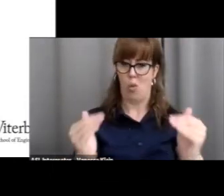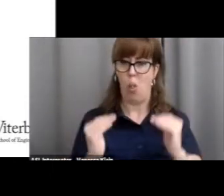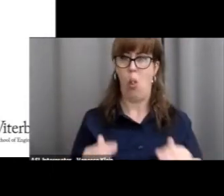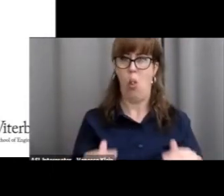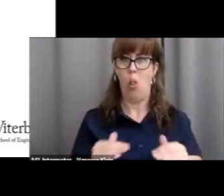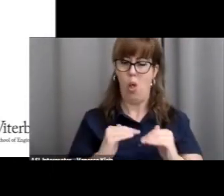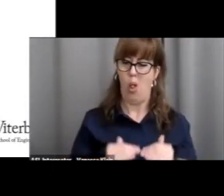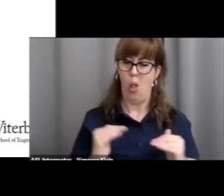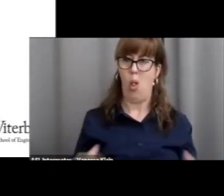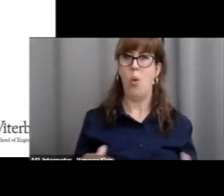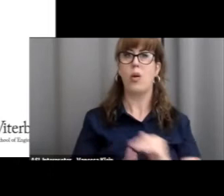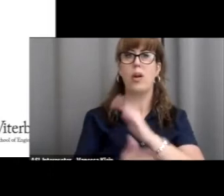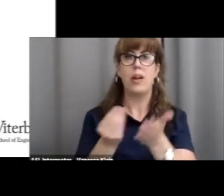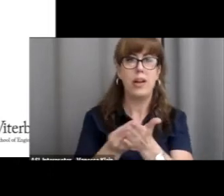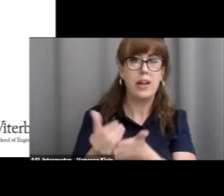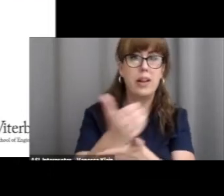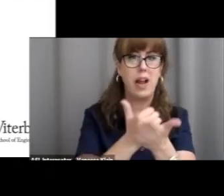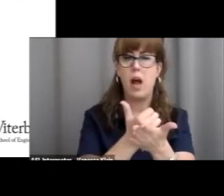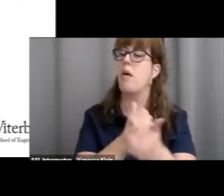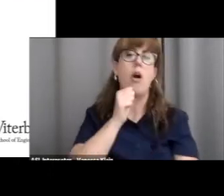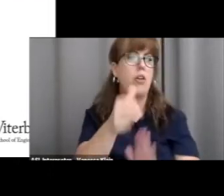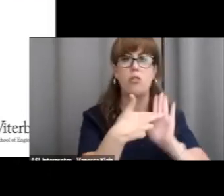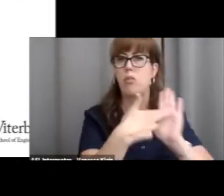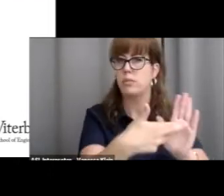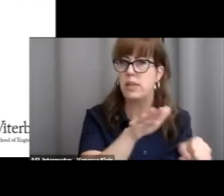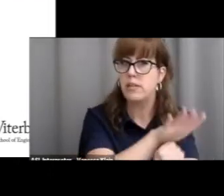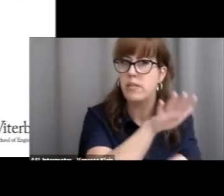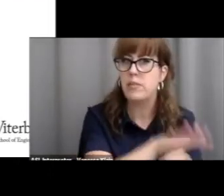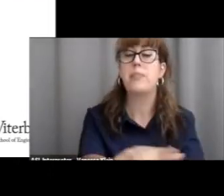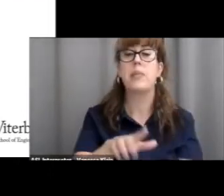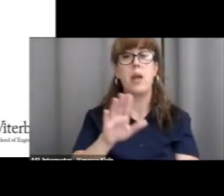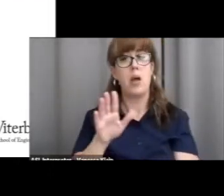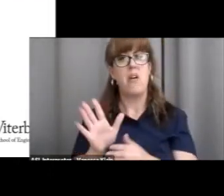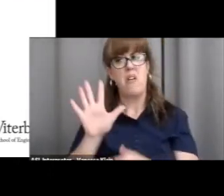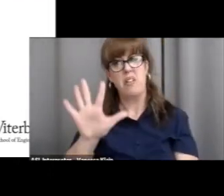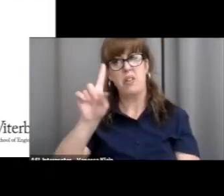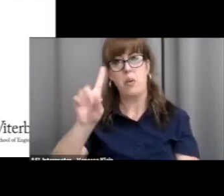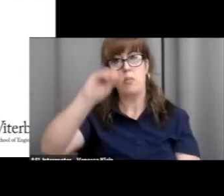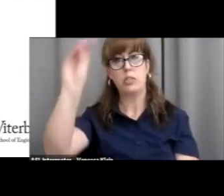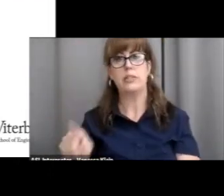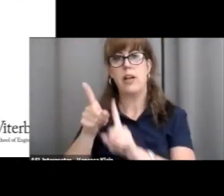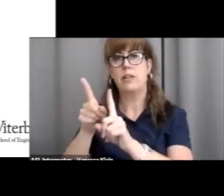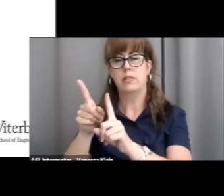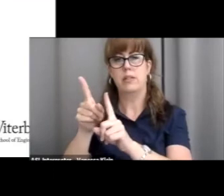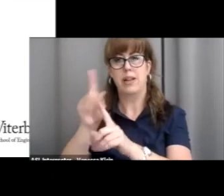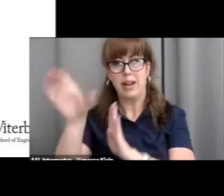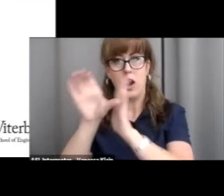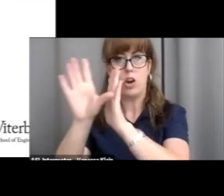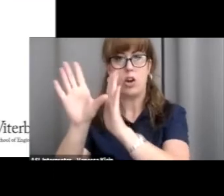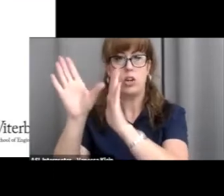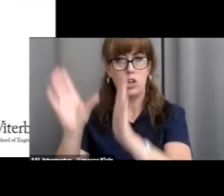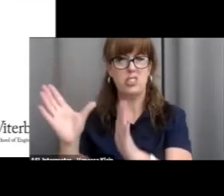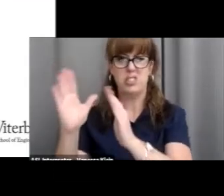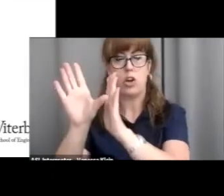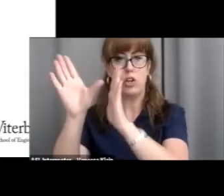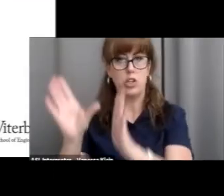see the stark difference here. There's about 51% of characters come from the middle class, while only 6.4% come